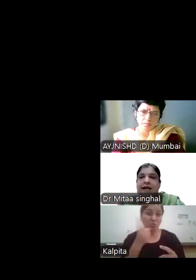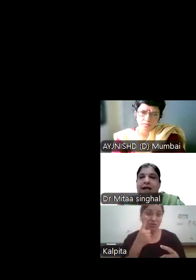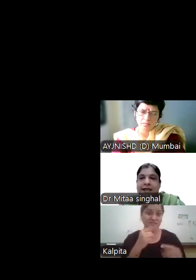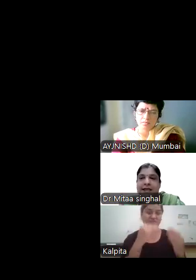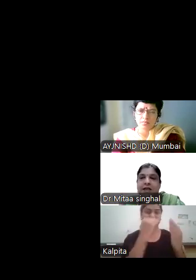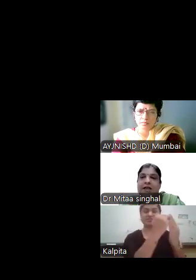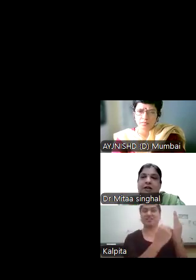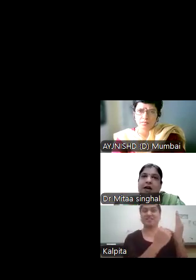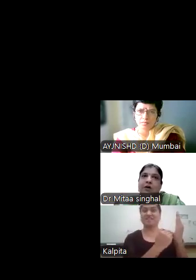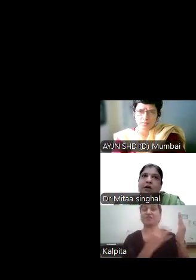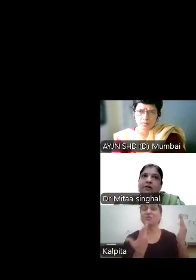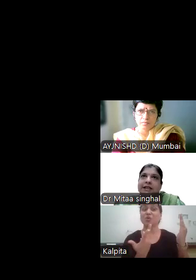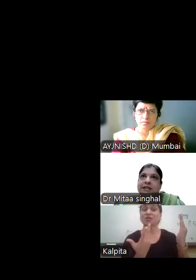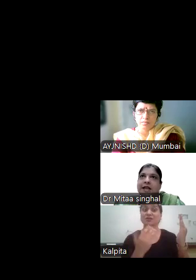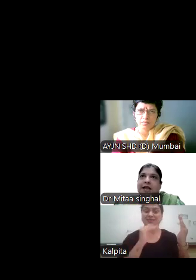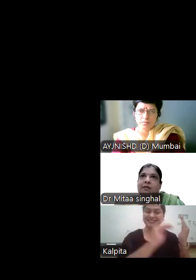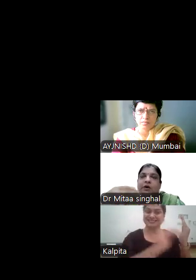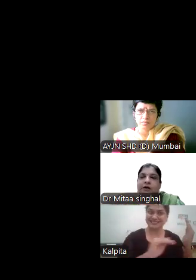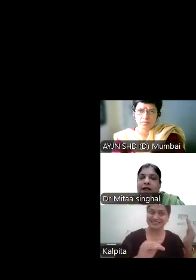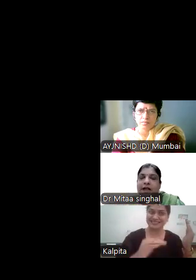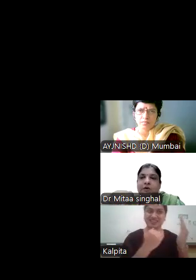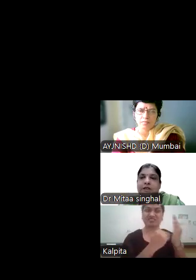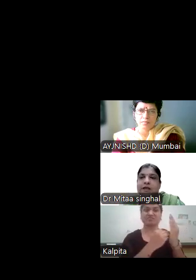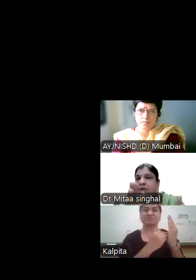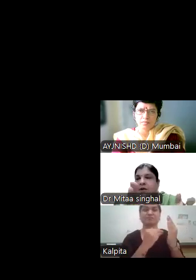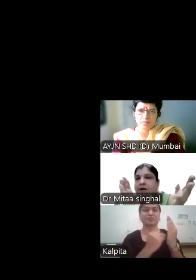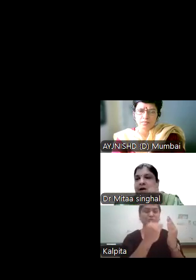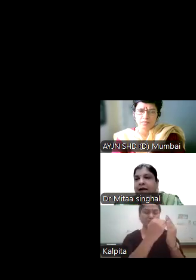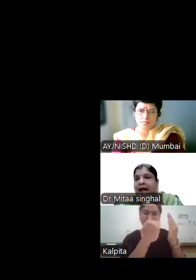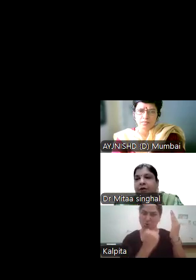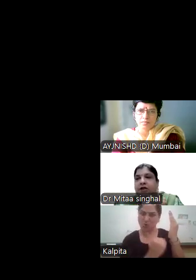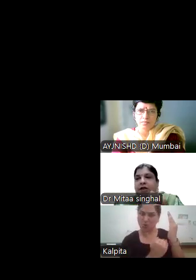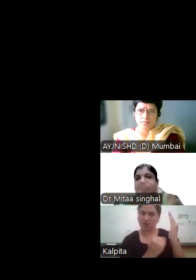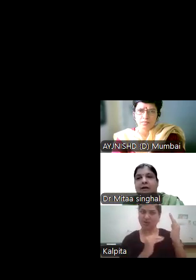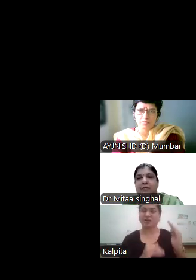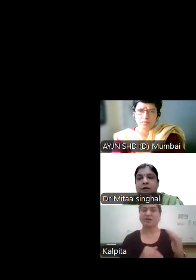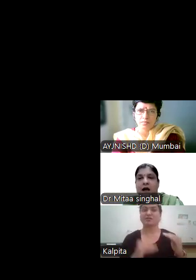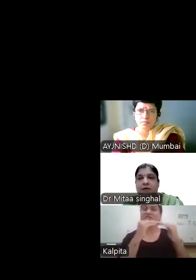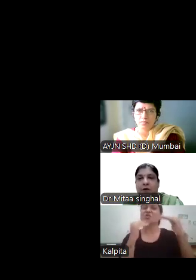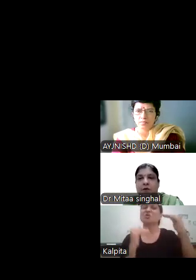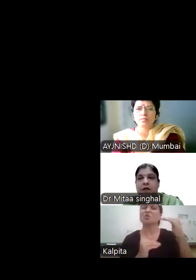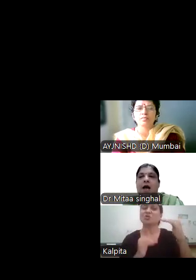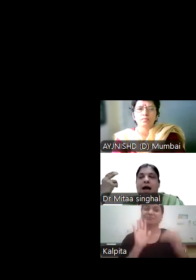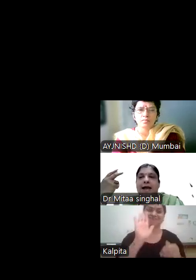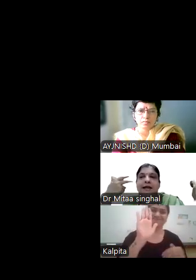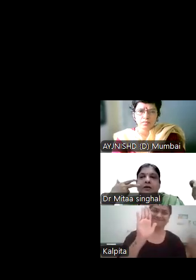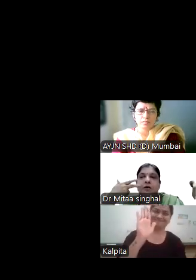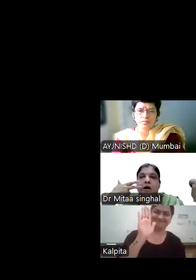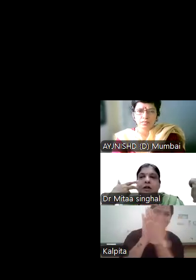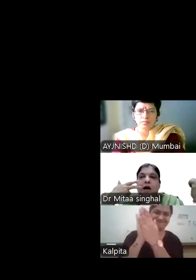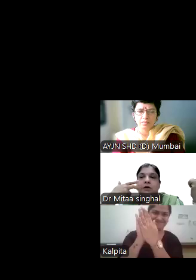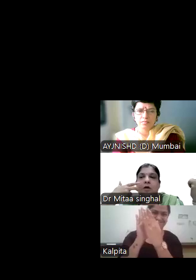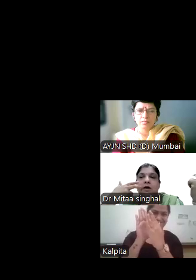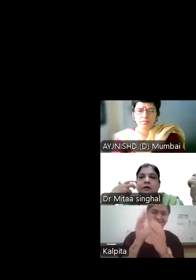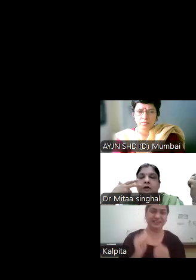has reached. So there are lower reflexes like moro reflex. Supposing I give a clap to the child, he will move his arms outward. I stroke